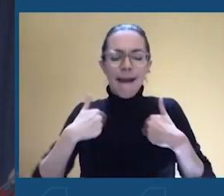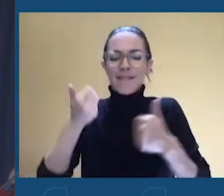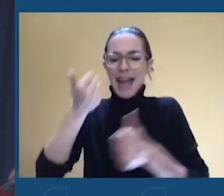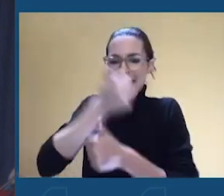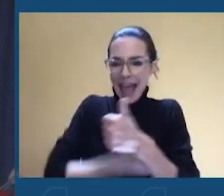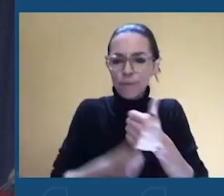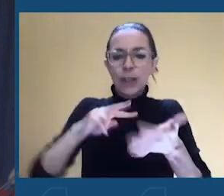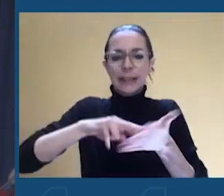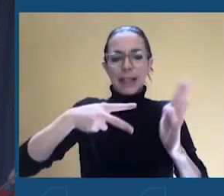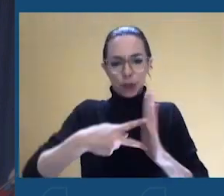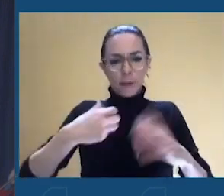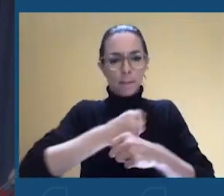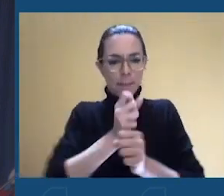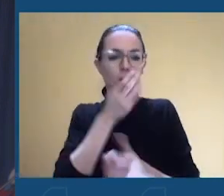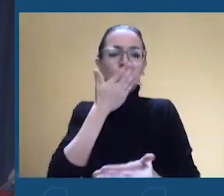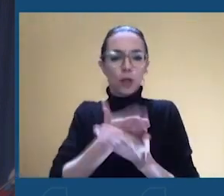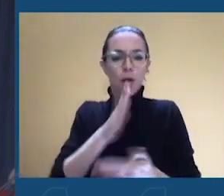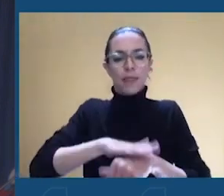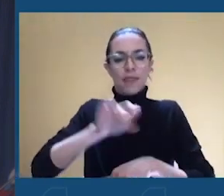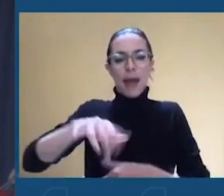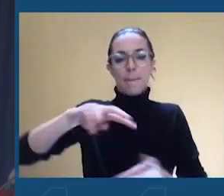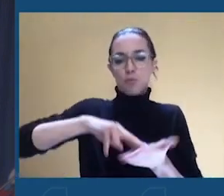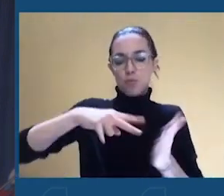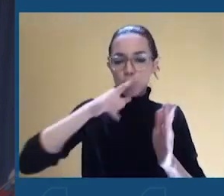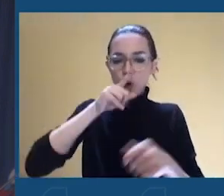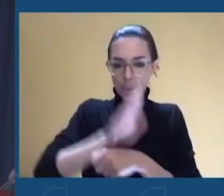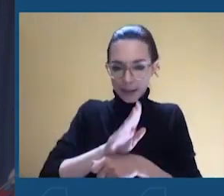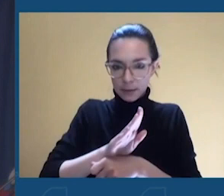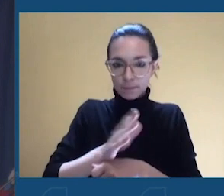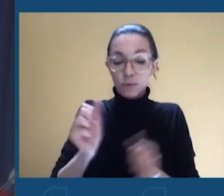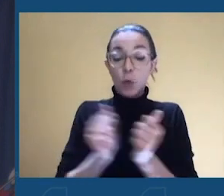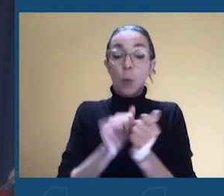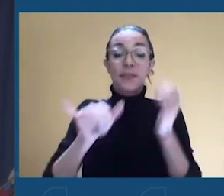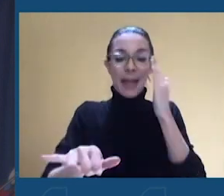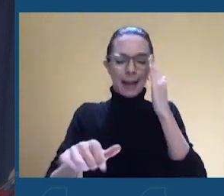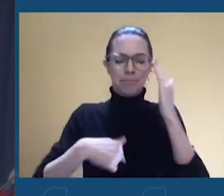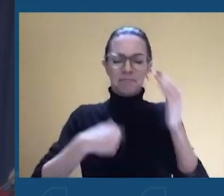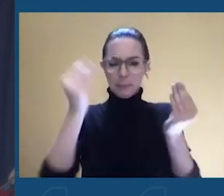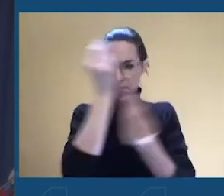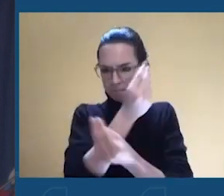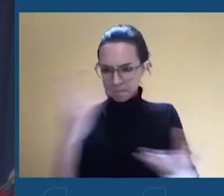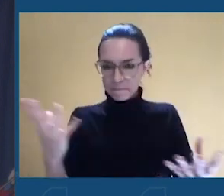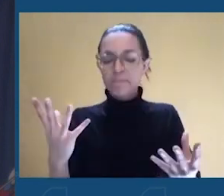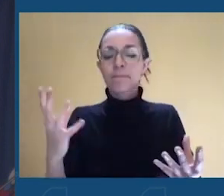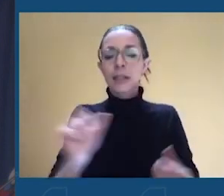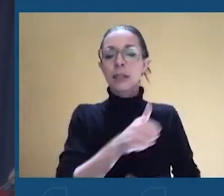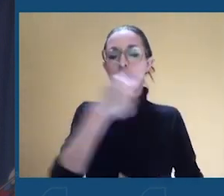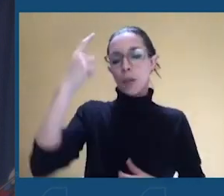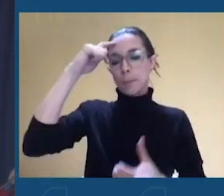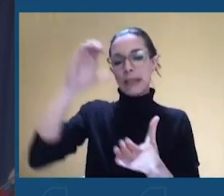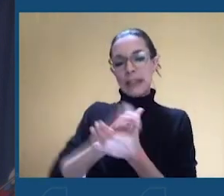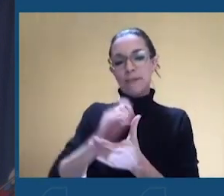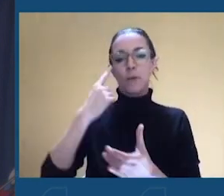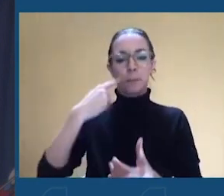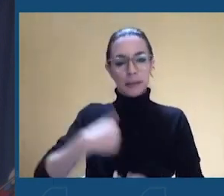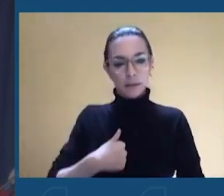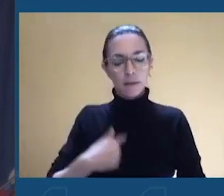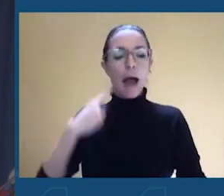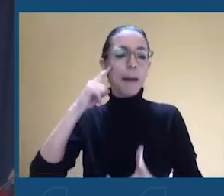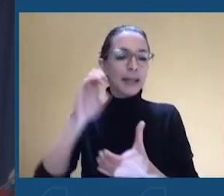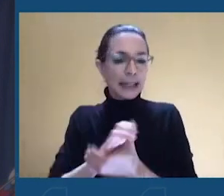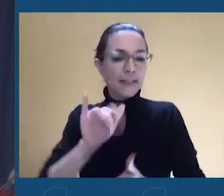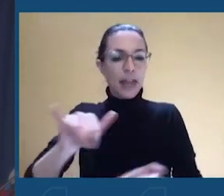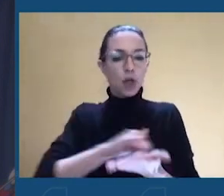that promise. So with that in mind, let me tell you something else I believe. I believe that New Yorkers deserve